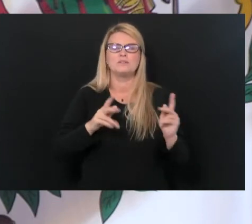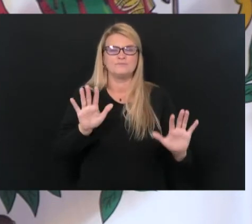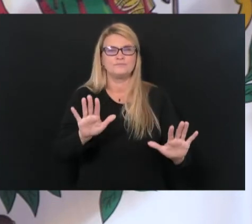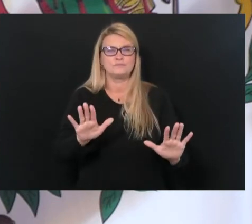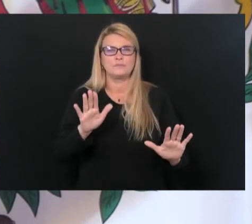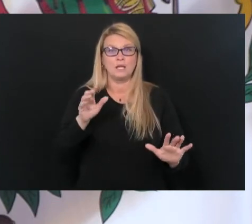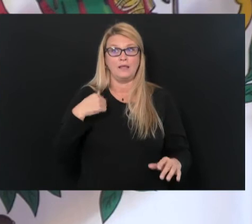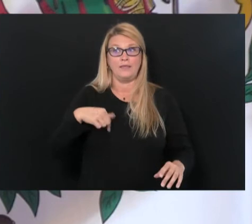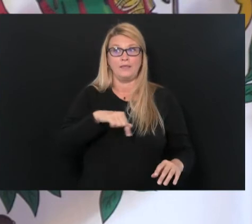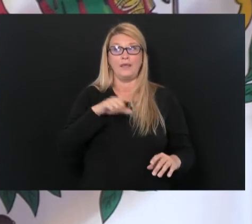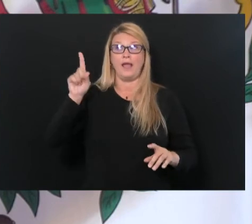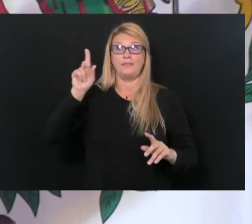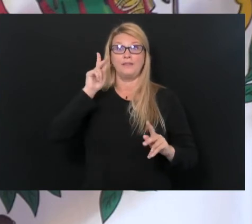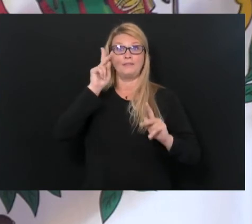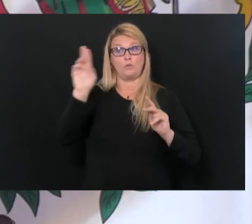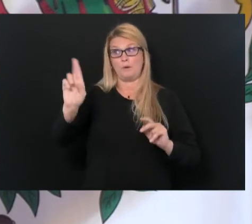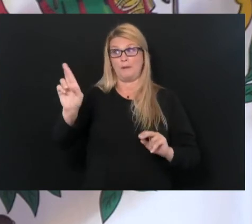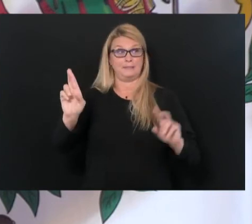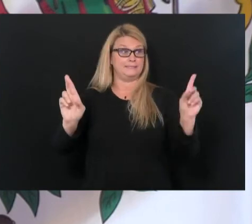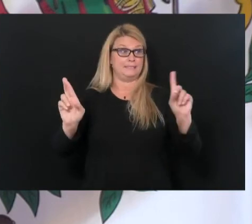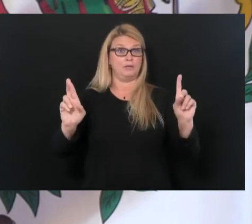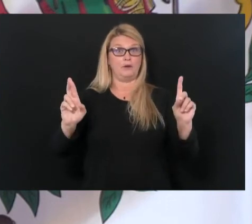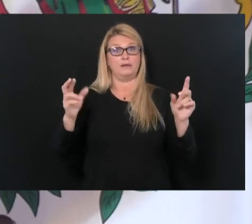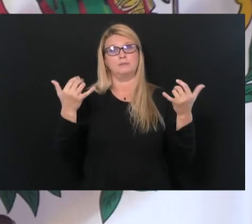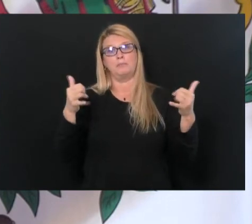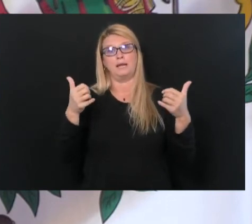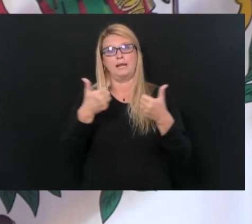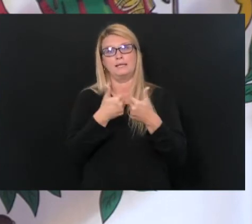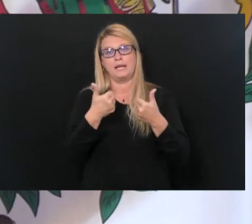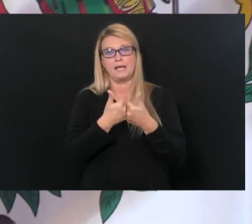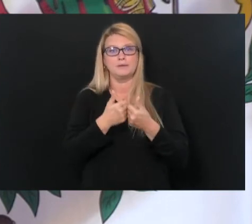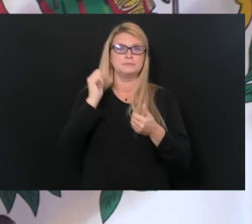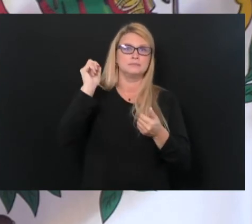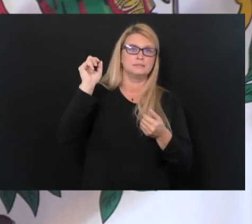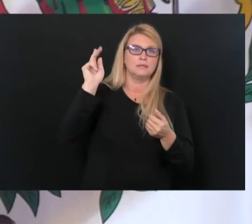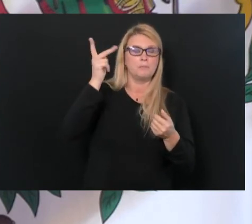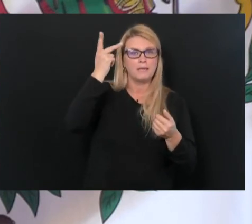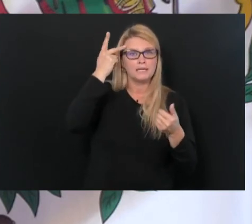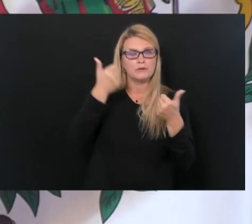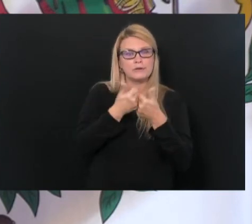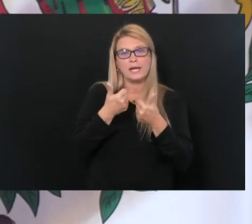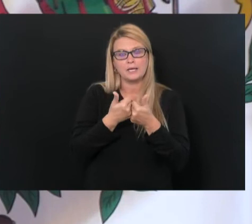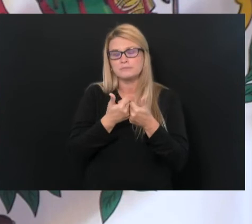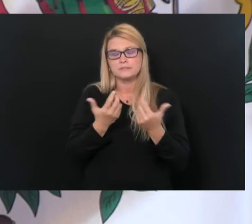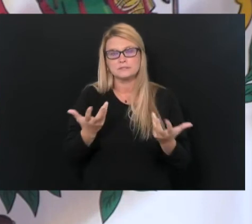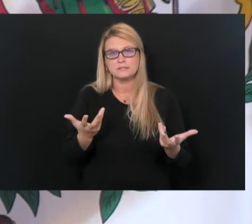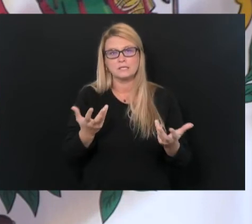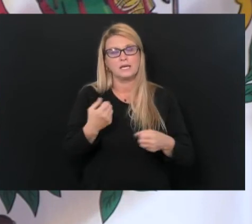people are sitting up there playing games and doing their typical politic junk. And it makes me sick, to tell you the